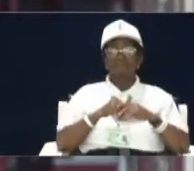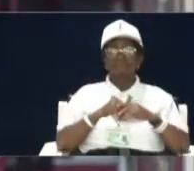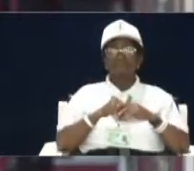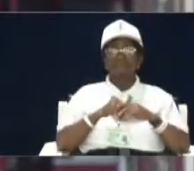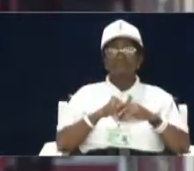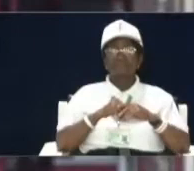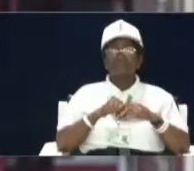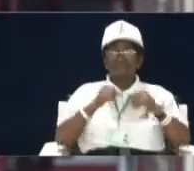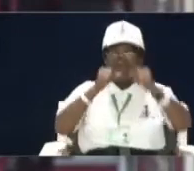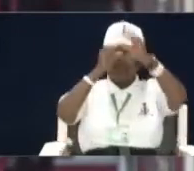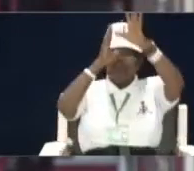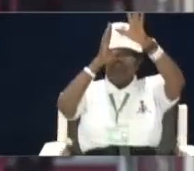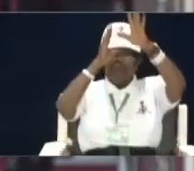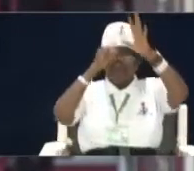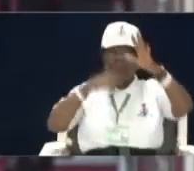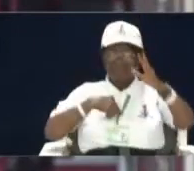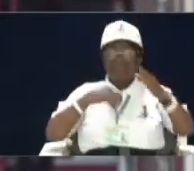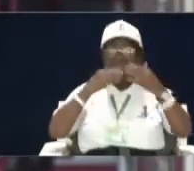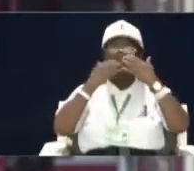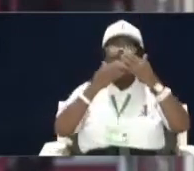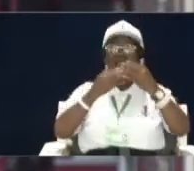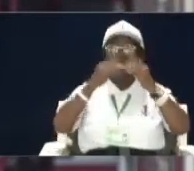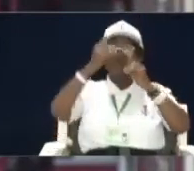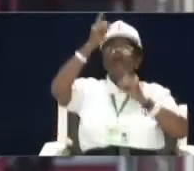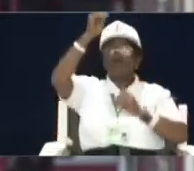Father, I thank you.